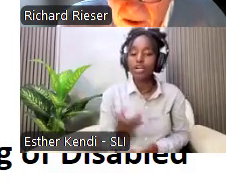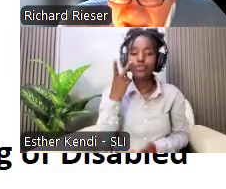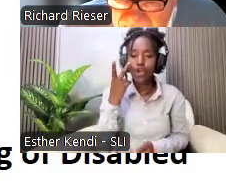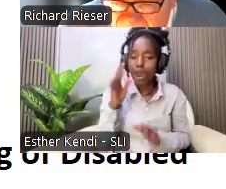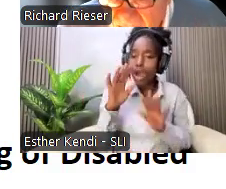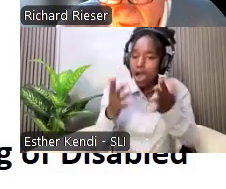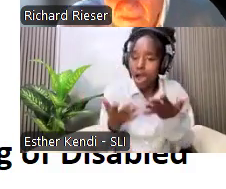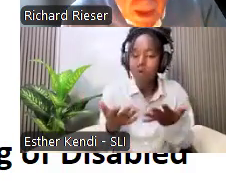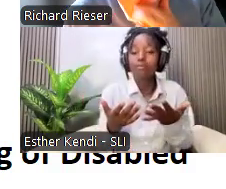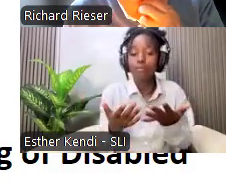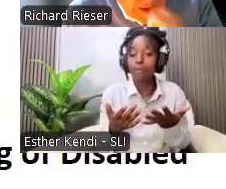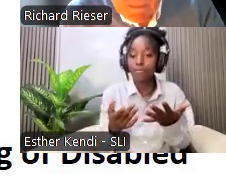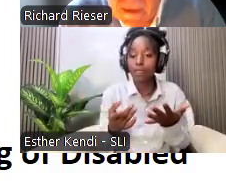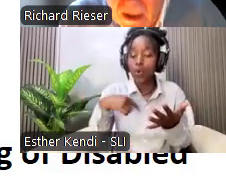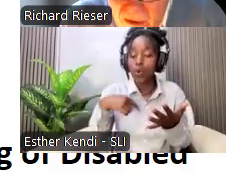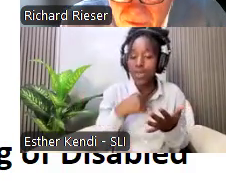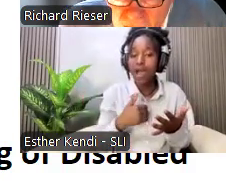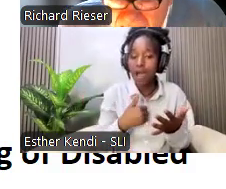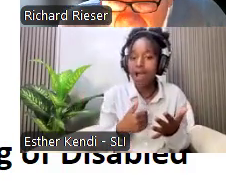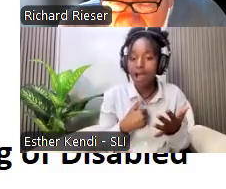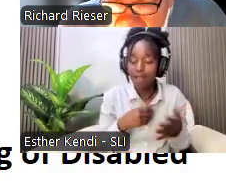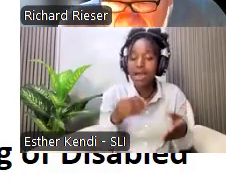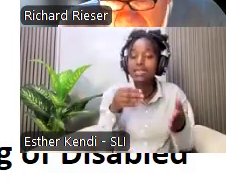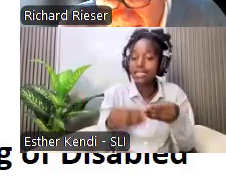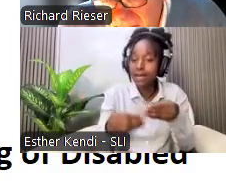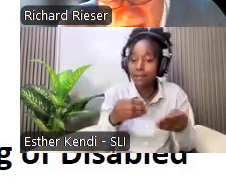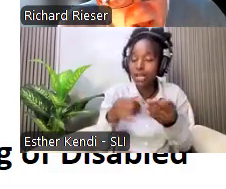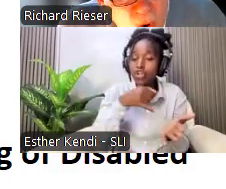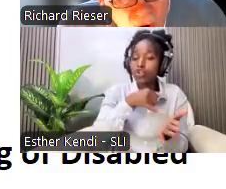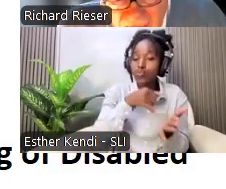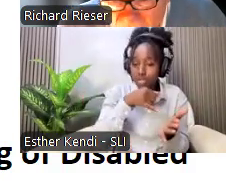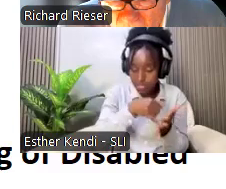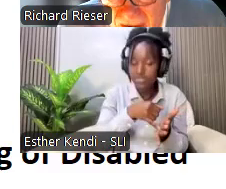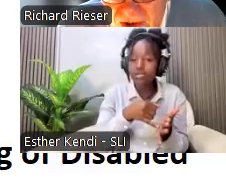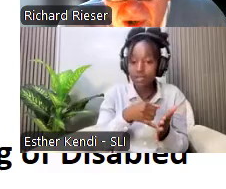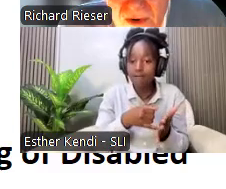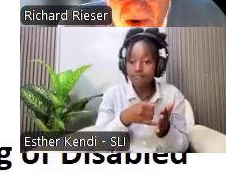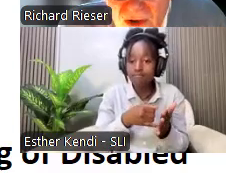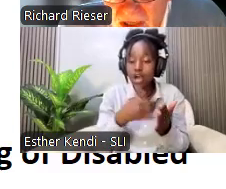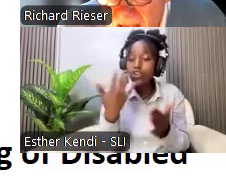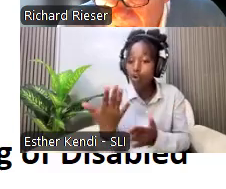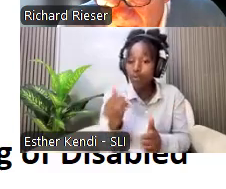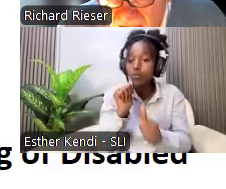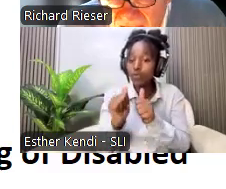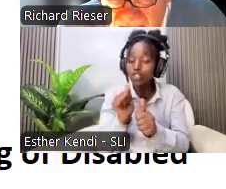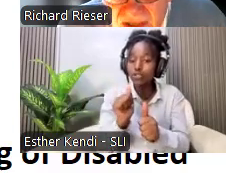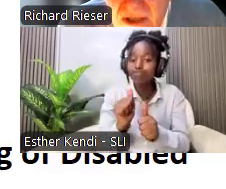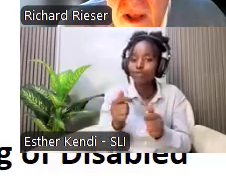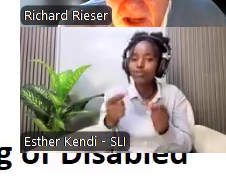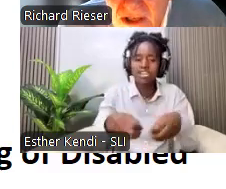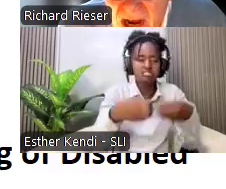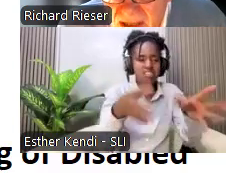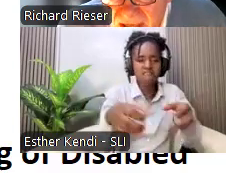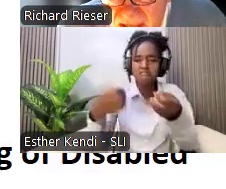Disability Inclusive Development, £48 million, all of it went to non-disabled